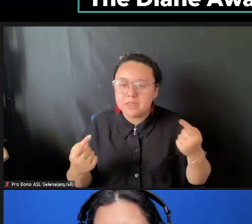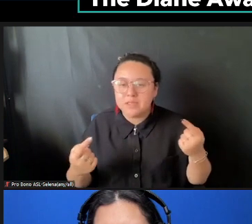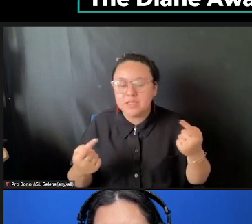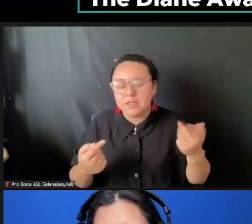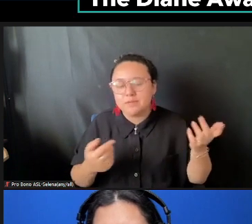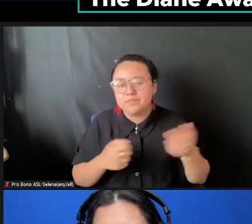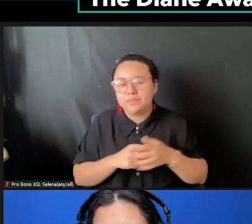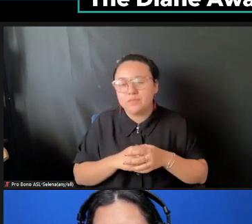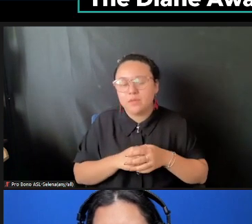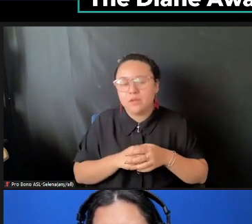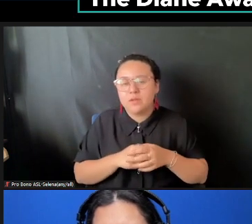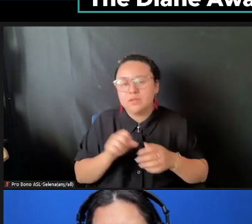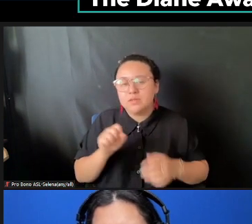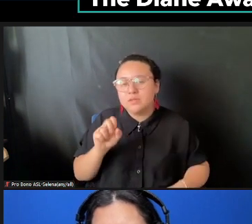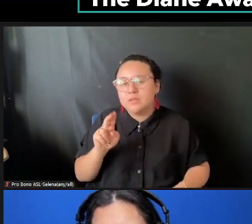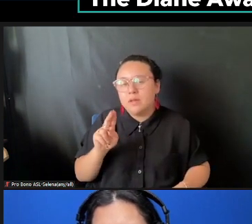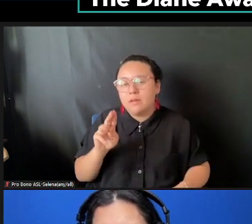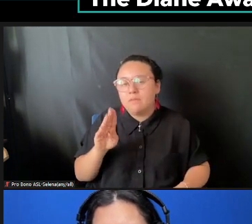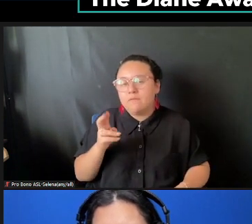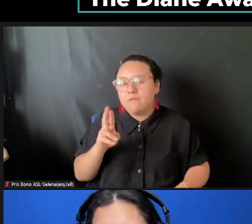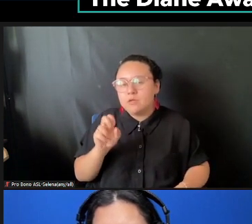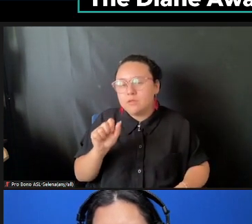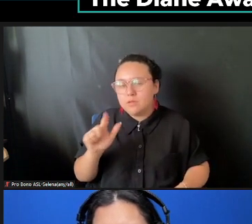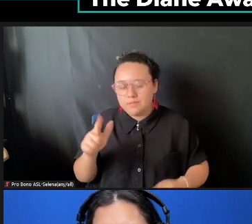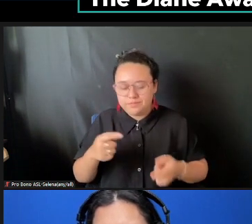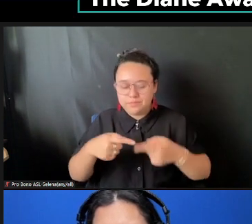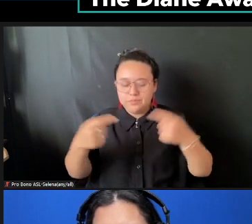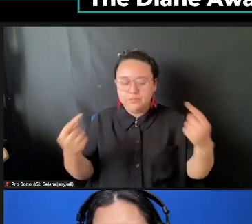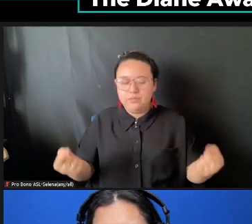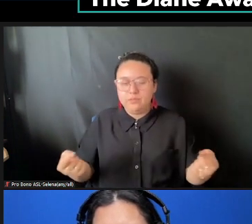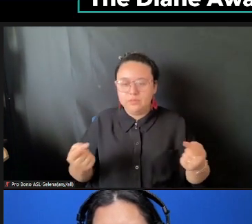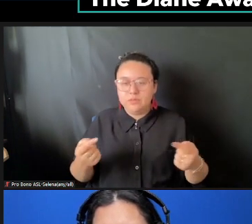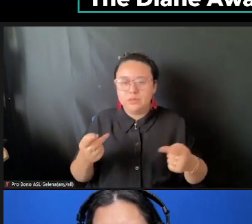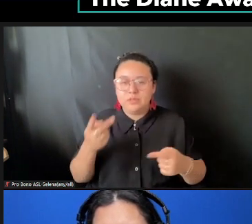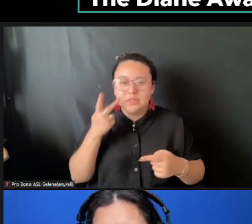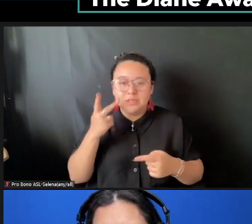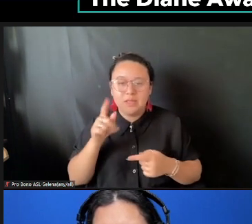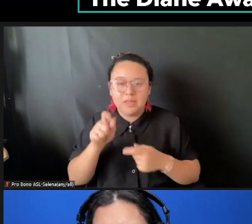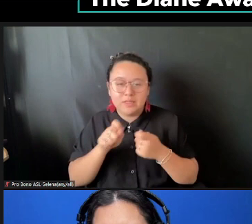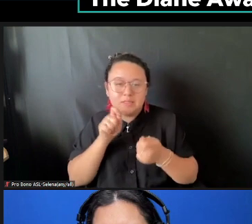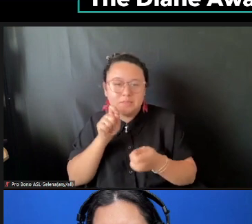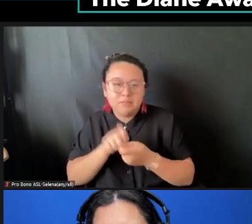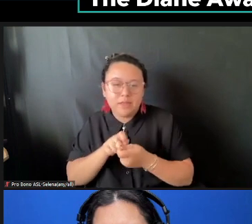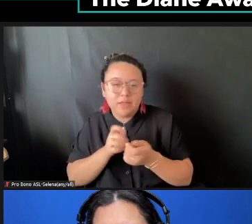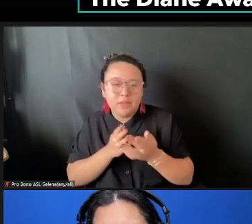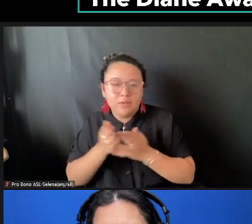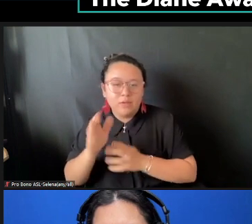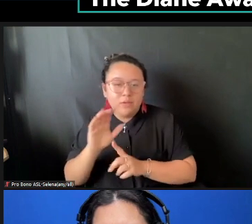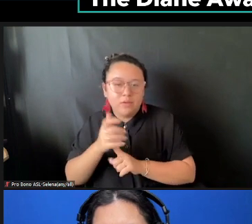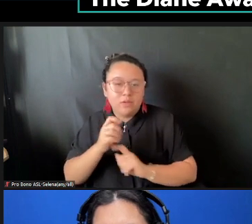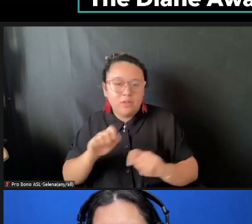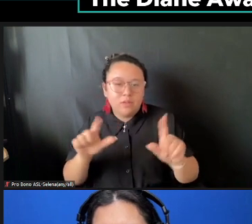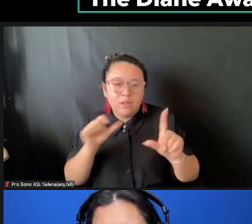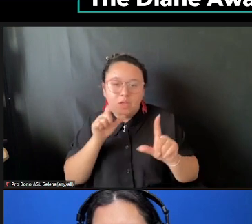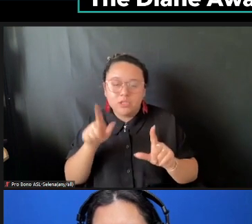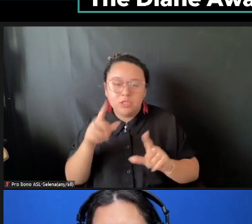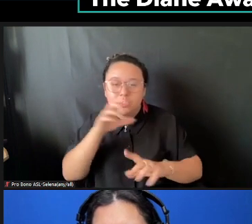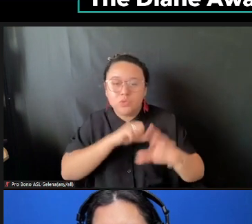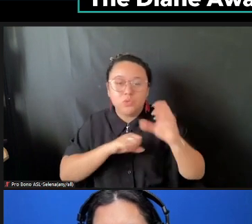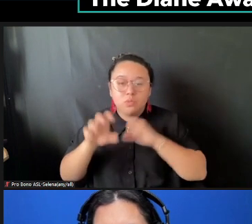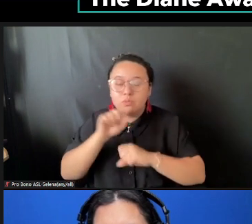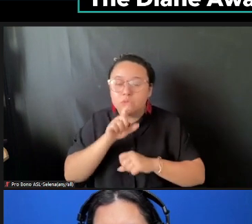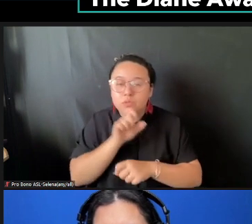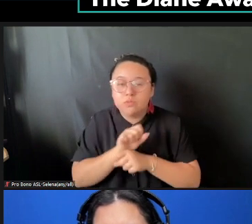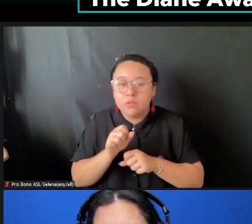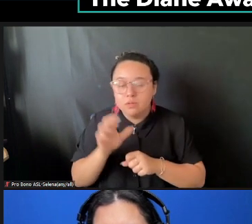deeper nuance in reading performance, especially through a cultural lens, and not to sort of make assumptions and really look for